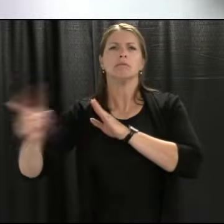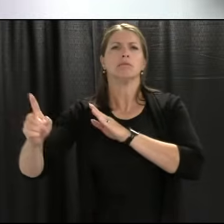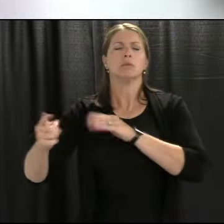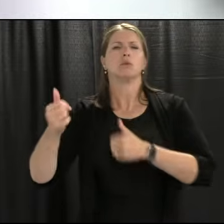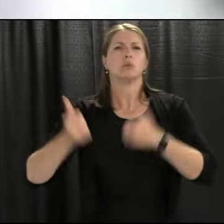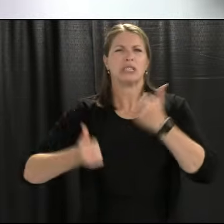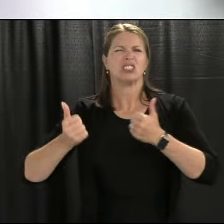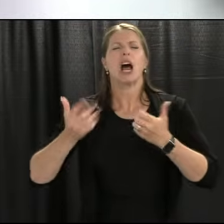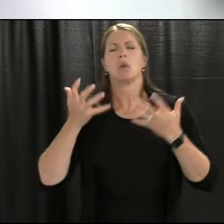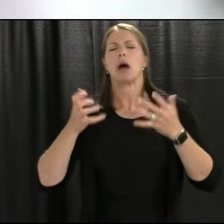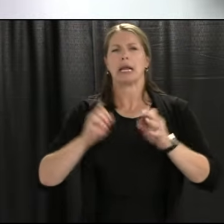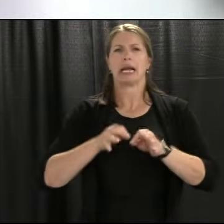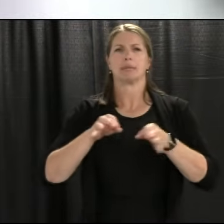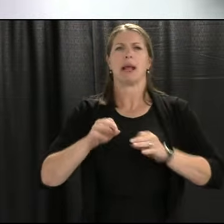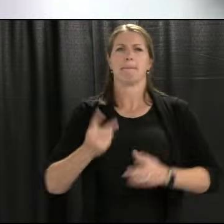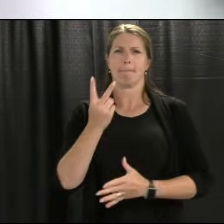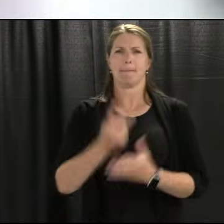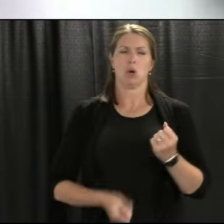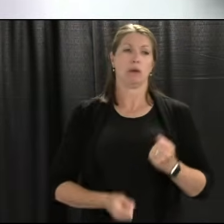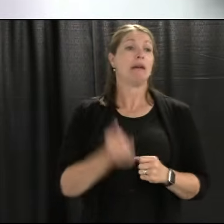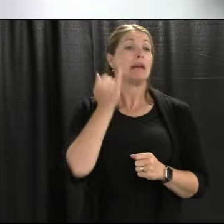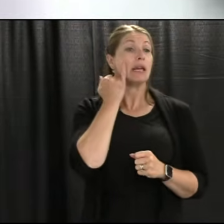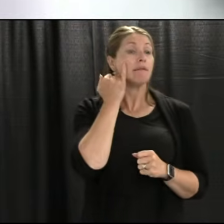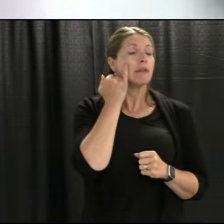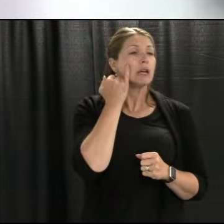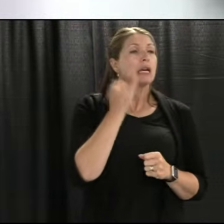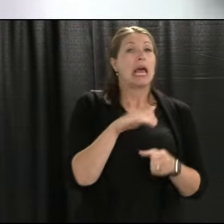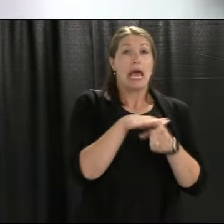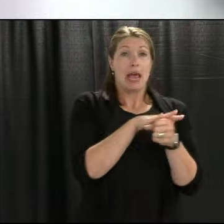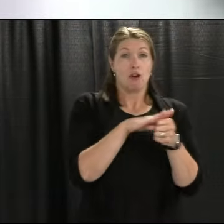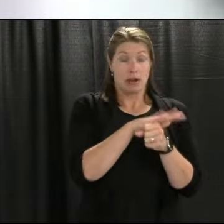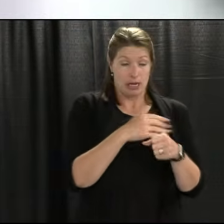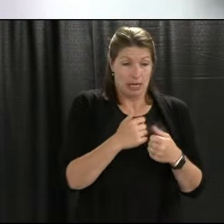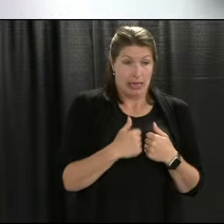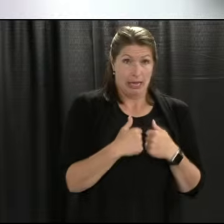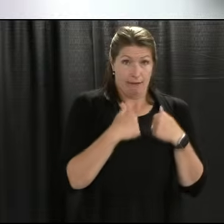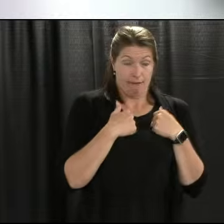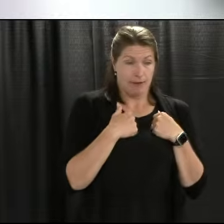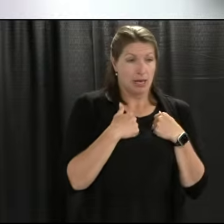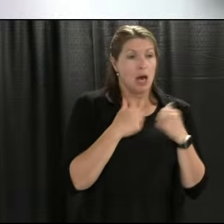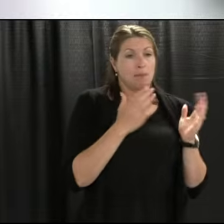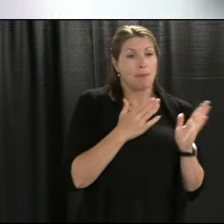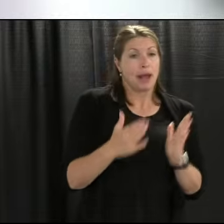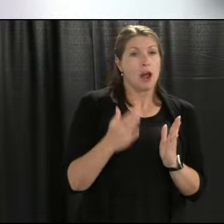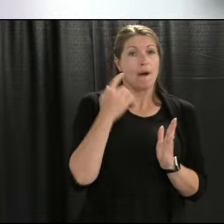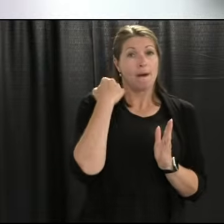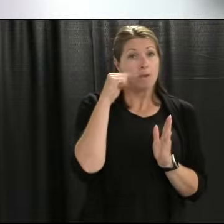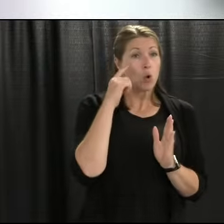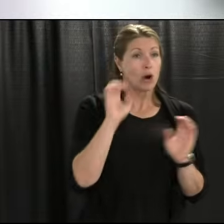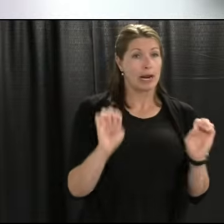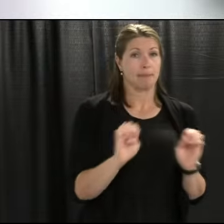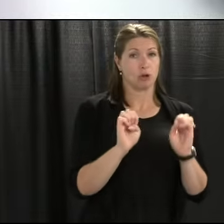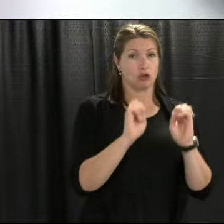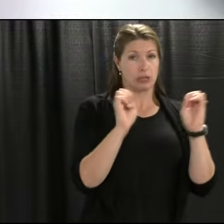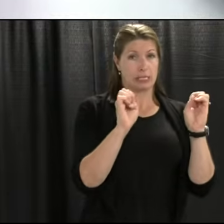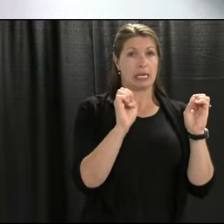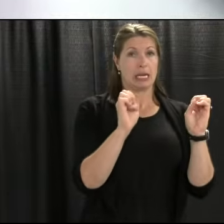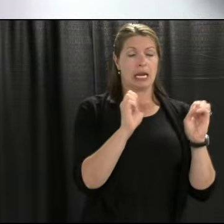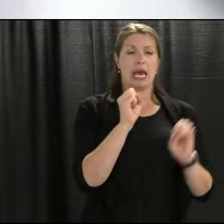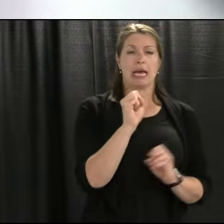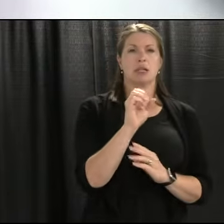state of emergency, that simply means that no one is asking you to do anything except make